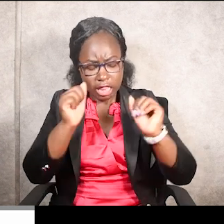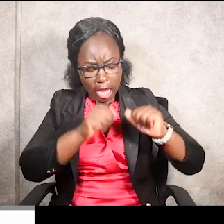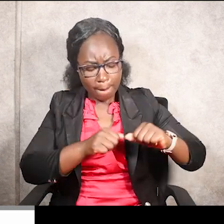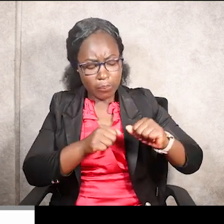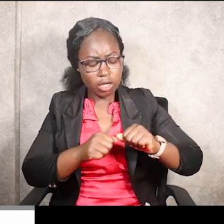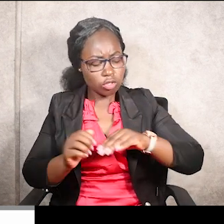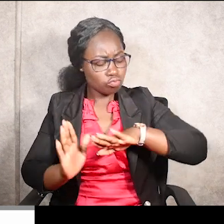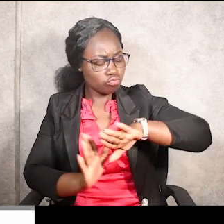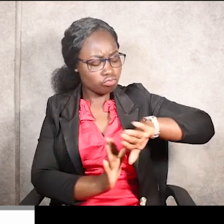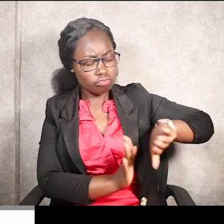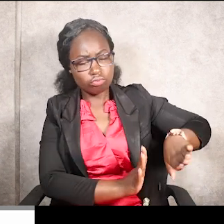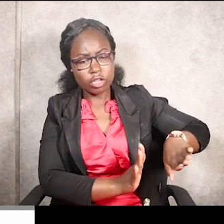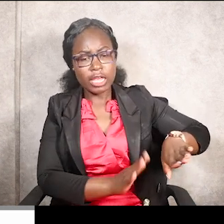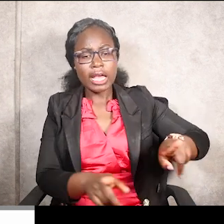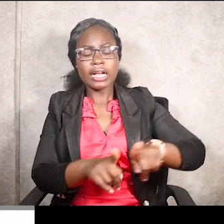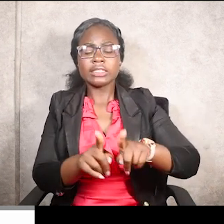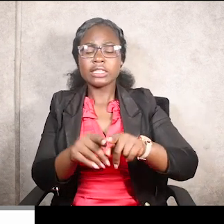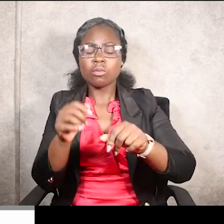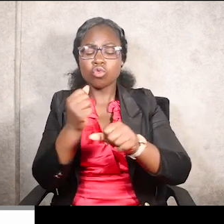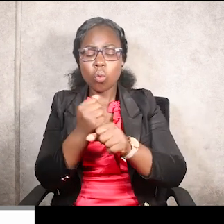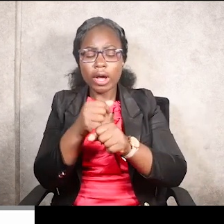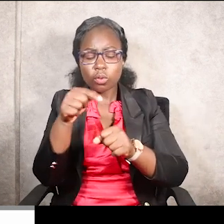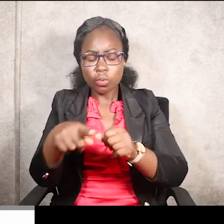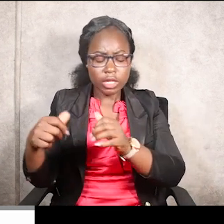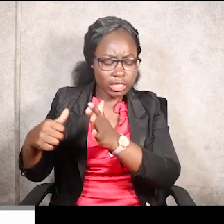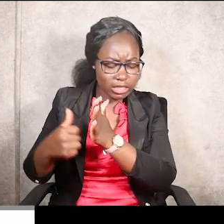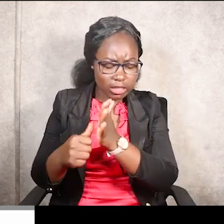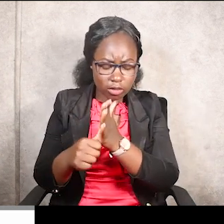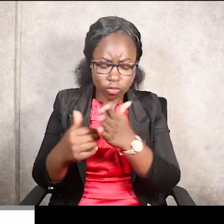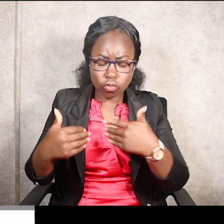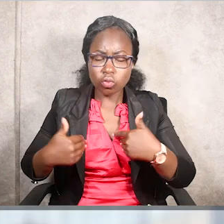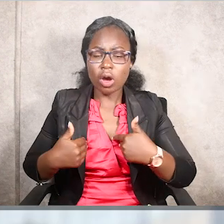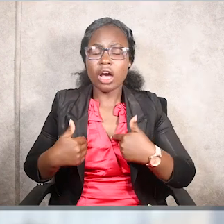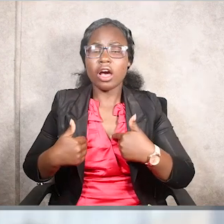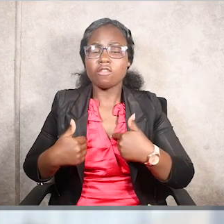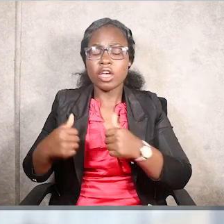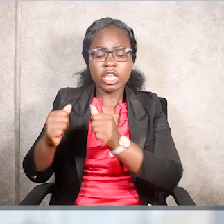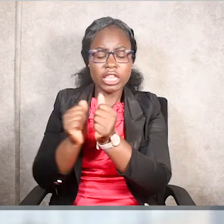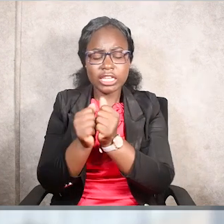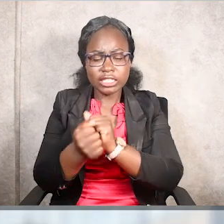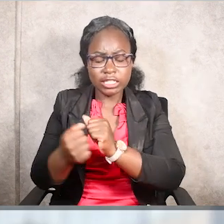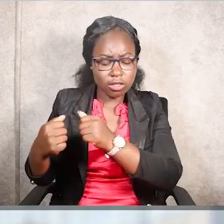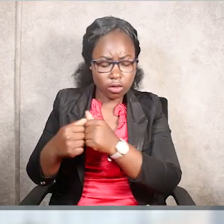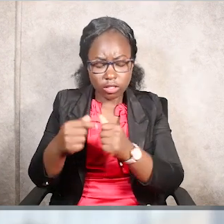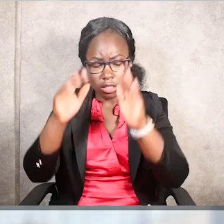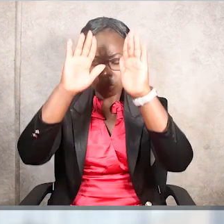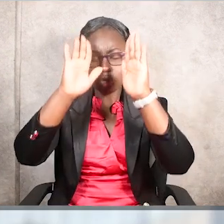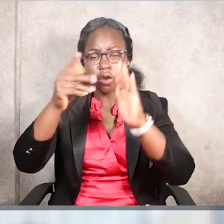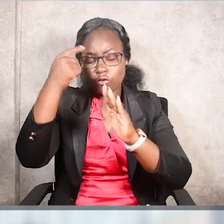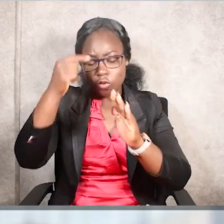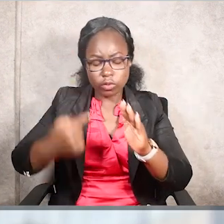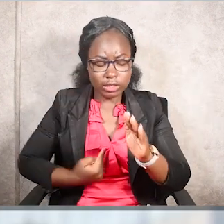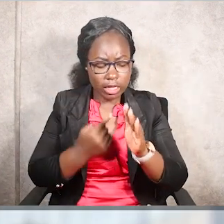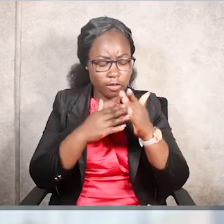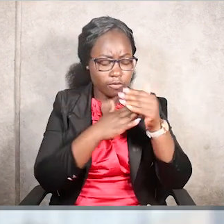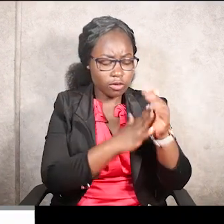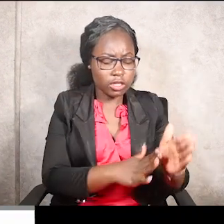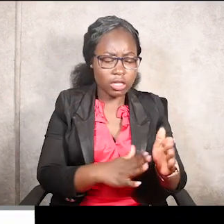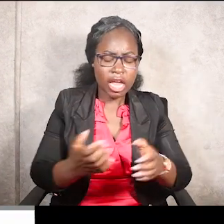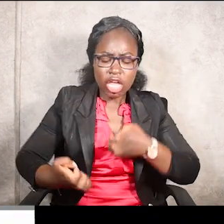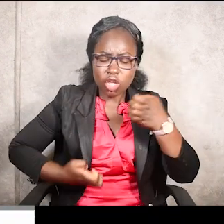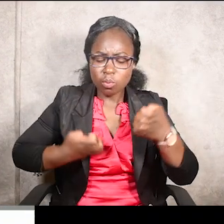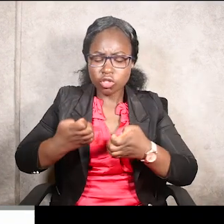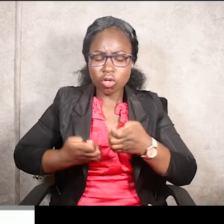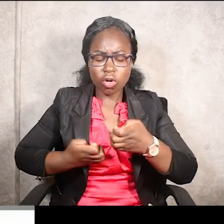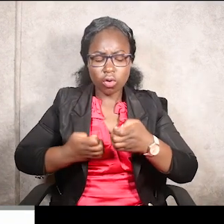back and deal with these challenges and adapt to the changing times is important for self-leadership. Emotional